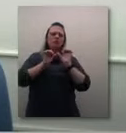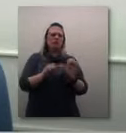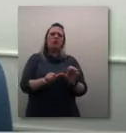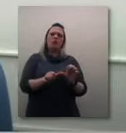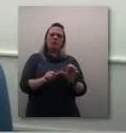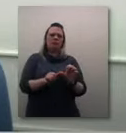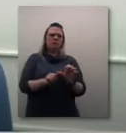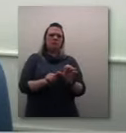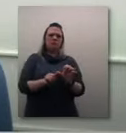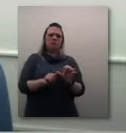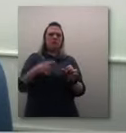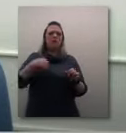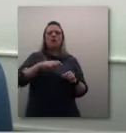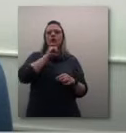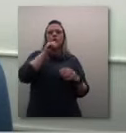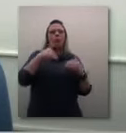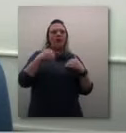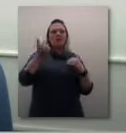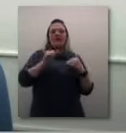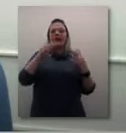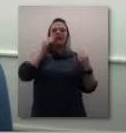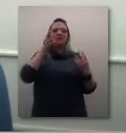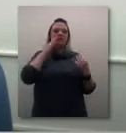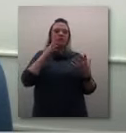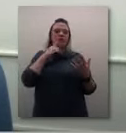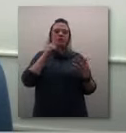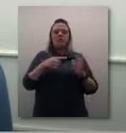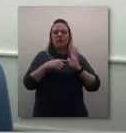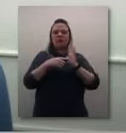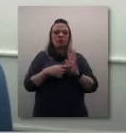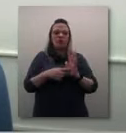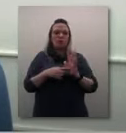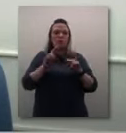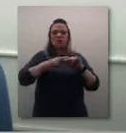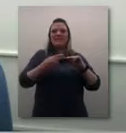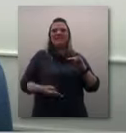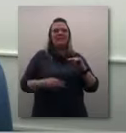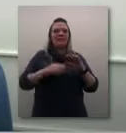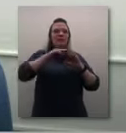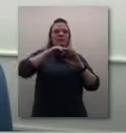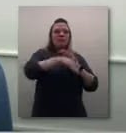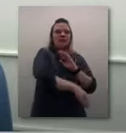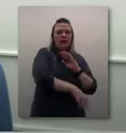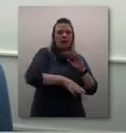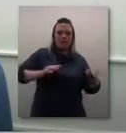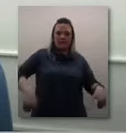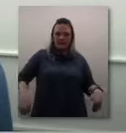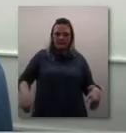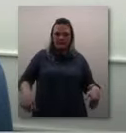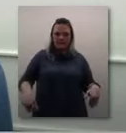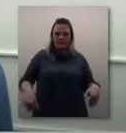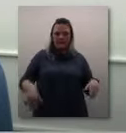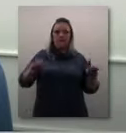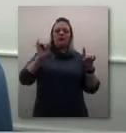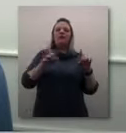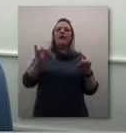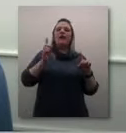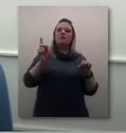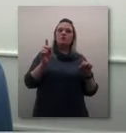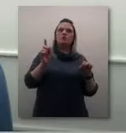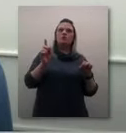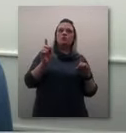again, we don't have any information that shows that we're on the decline, and that's where we'd want to see where we start to